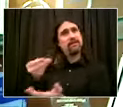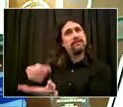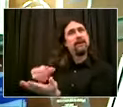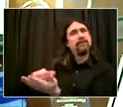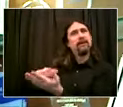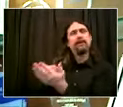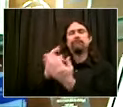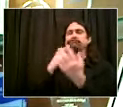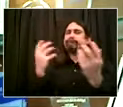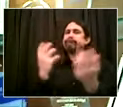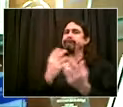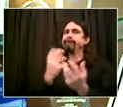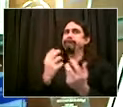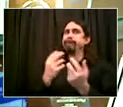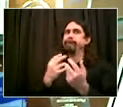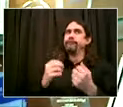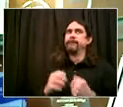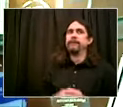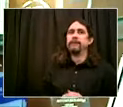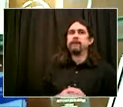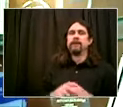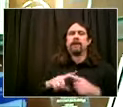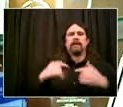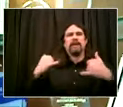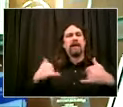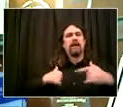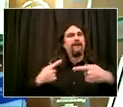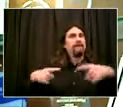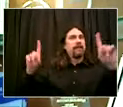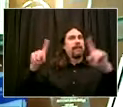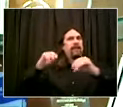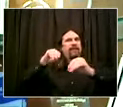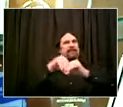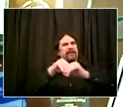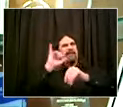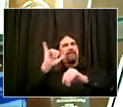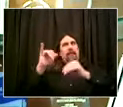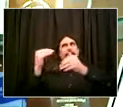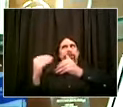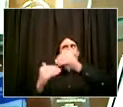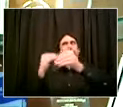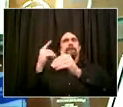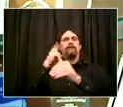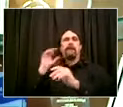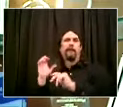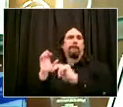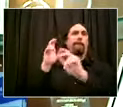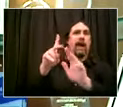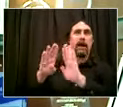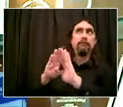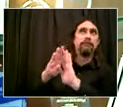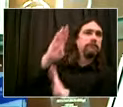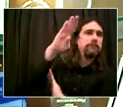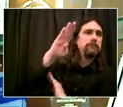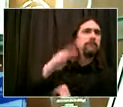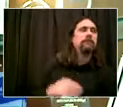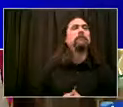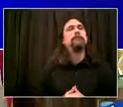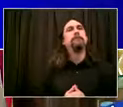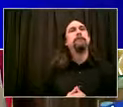to thank you, Mr. Mayor, once again for being a firm partner on so many different things. I'll be out in Far Rockaway in a little while. We'll